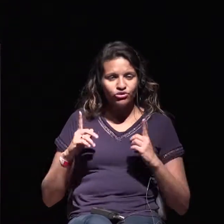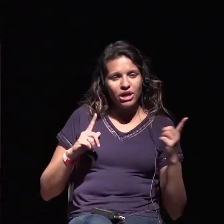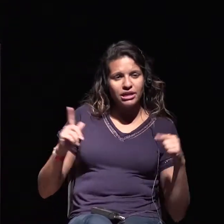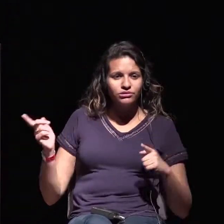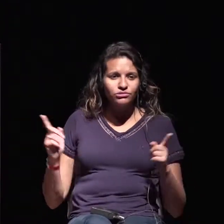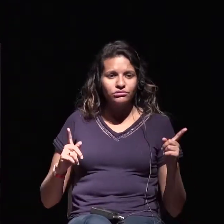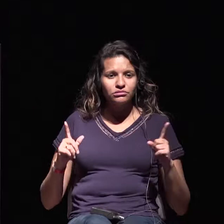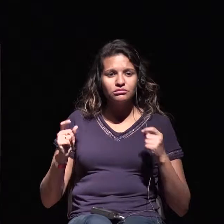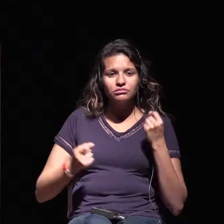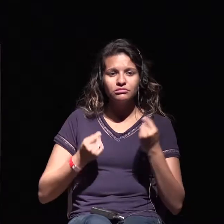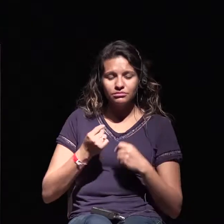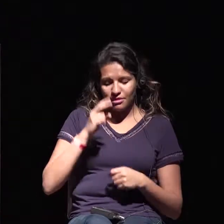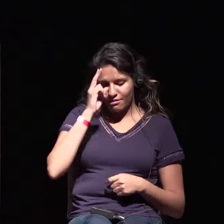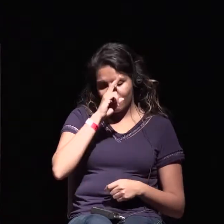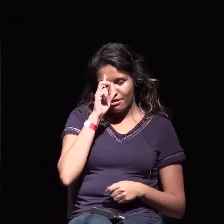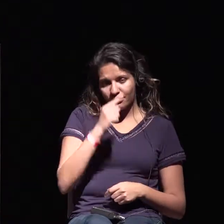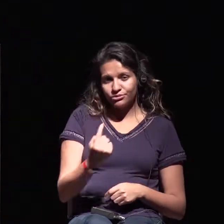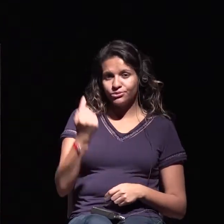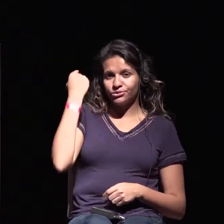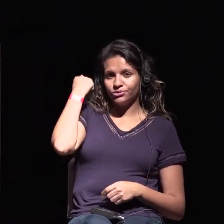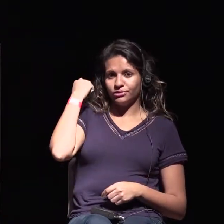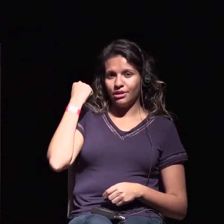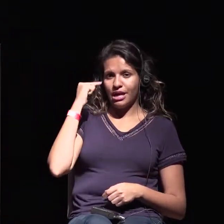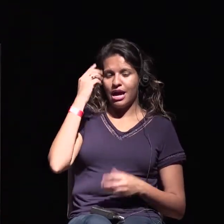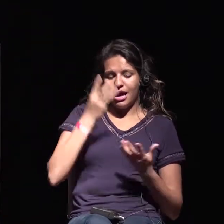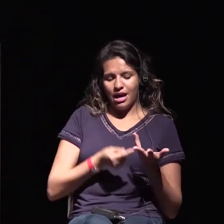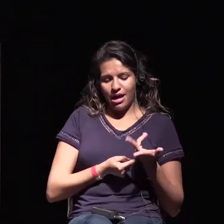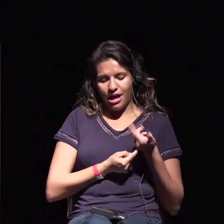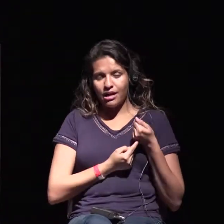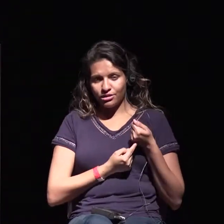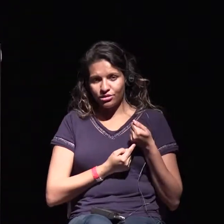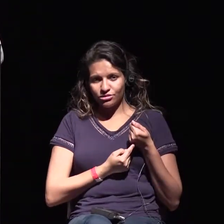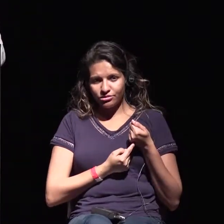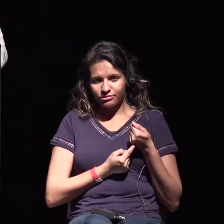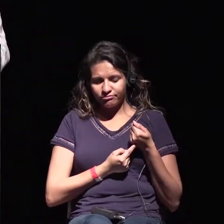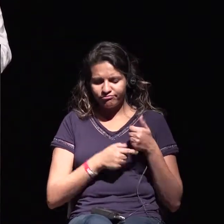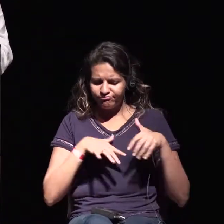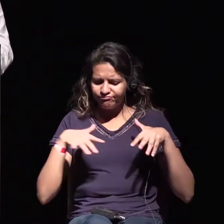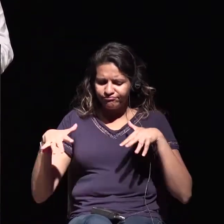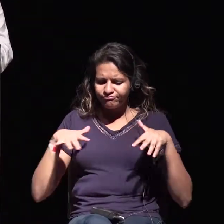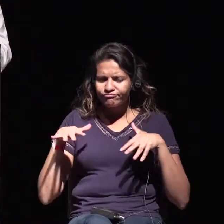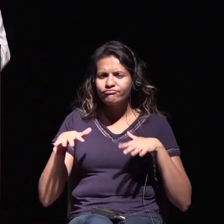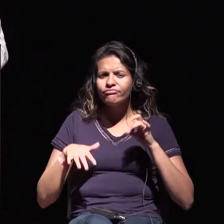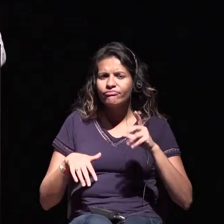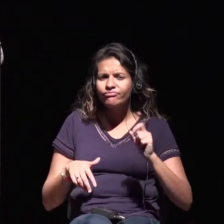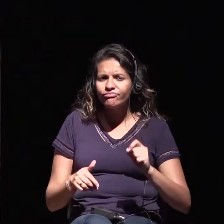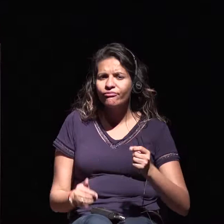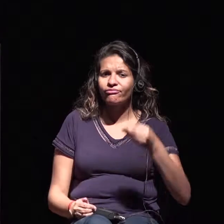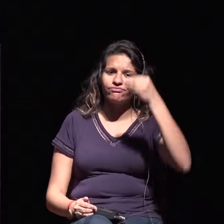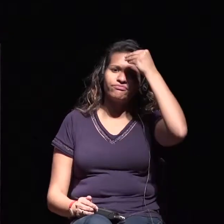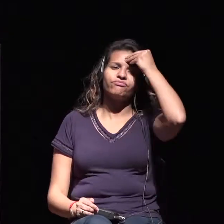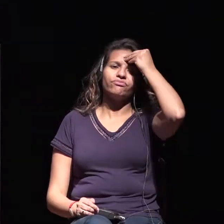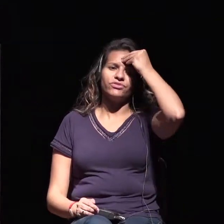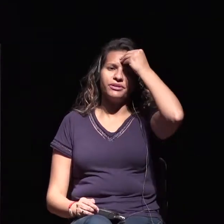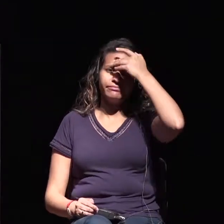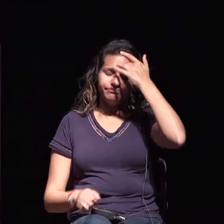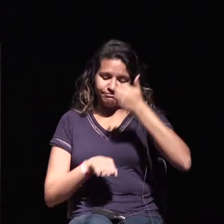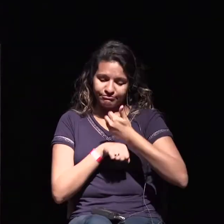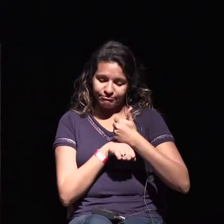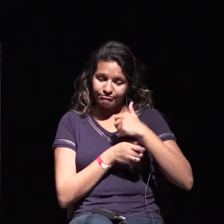movement, ultimately exists only in the memory of the dancers and through the bribes of the souvenir experienced by the